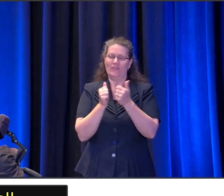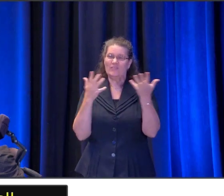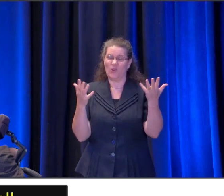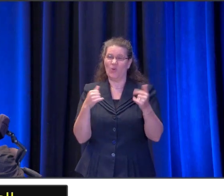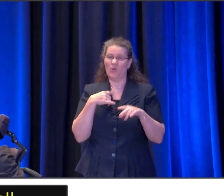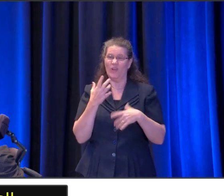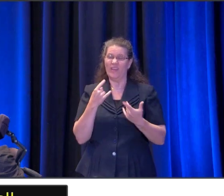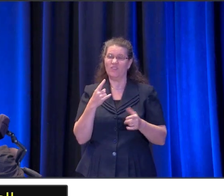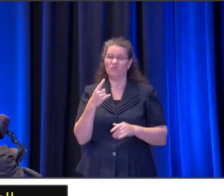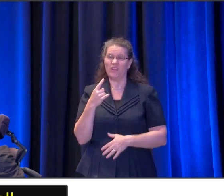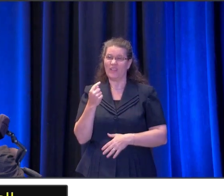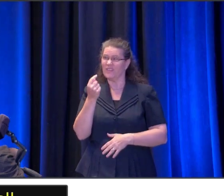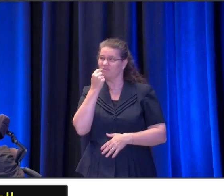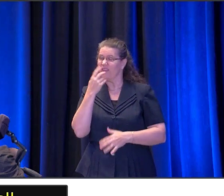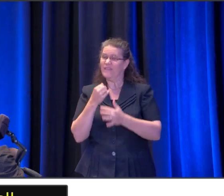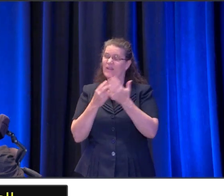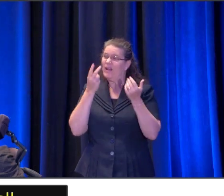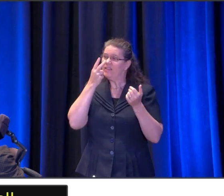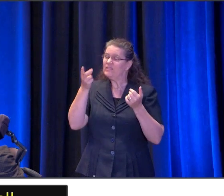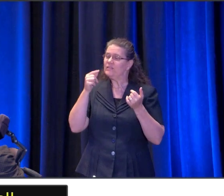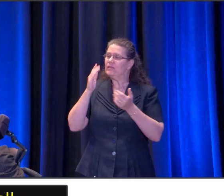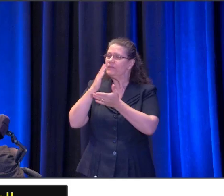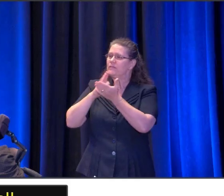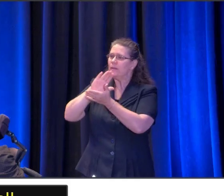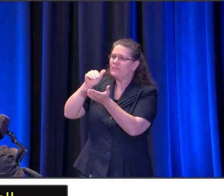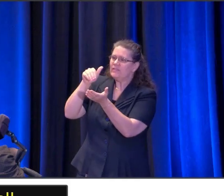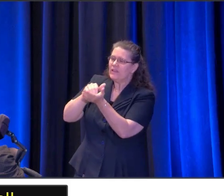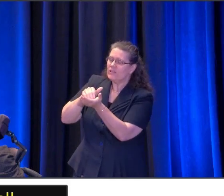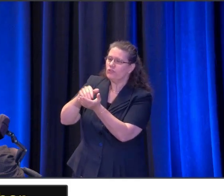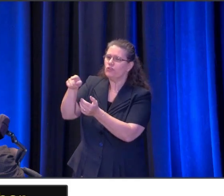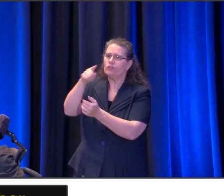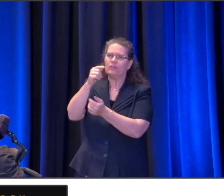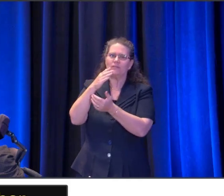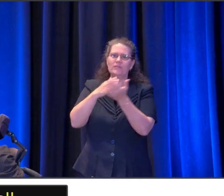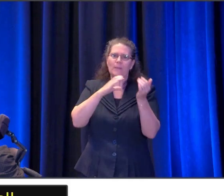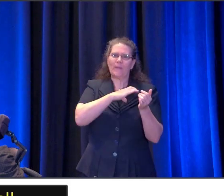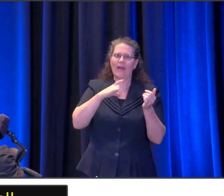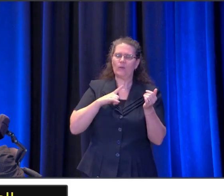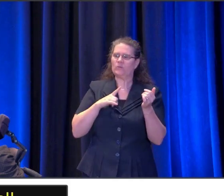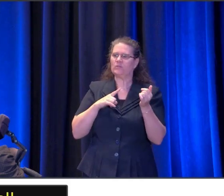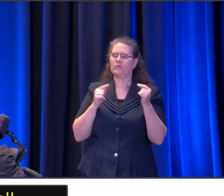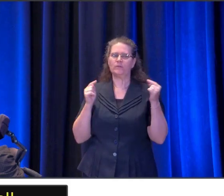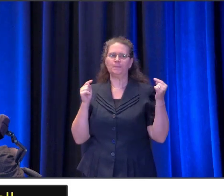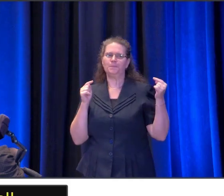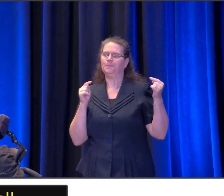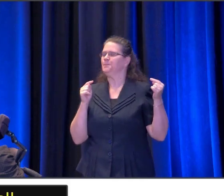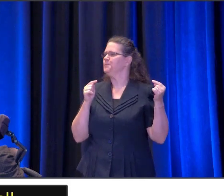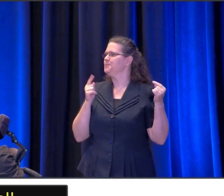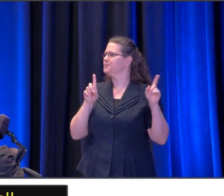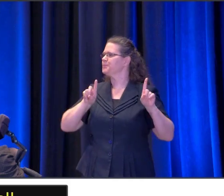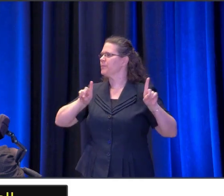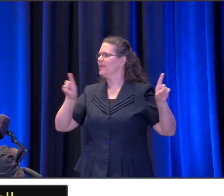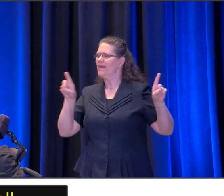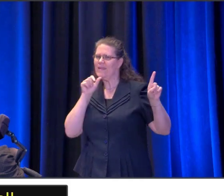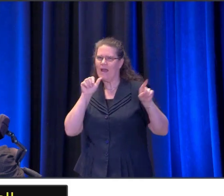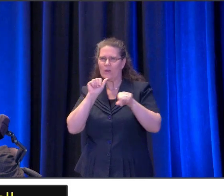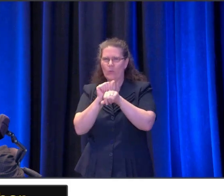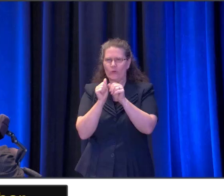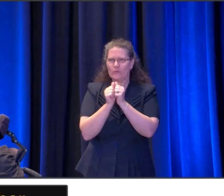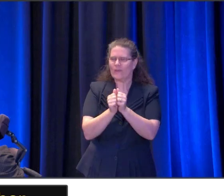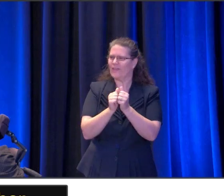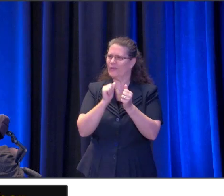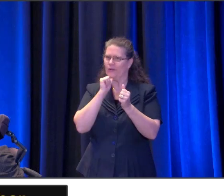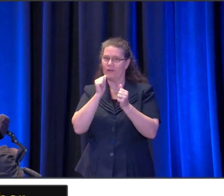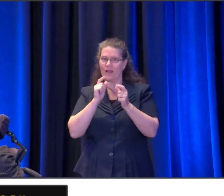stinks when I see senators and councils who don't speak to each other, don't work together. As Mel had